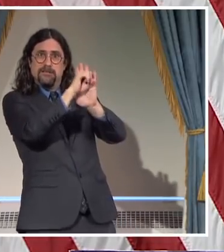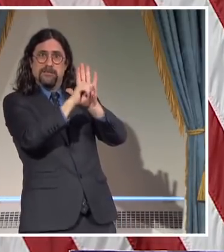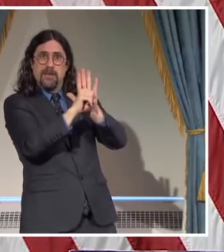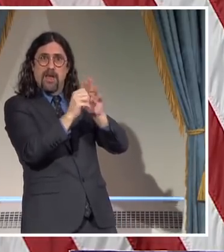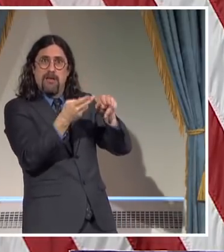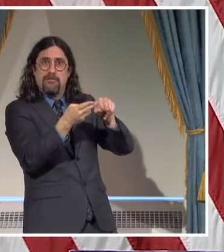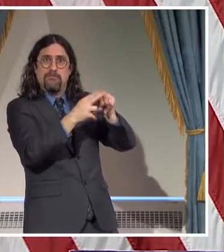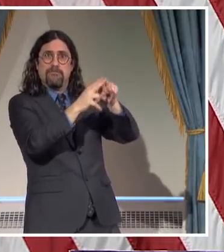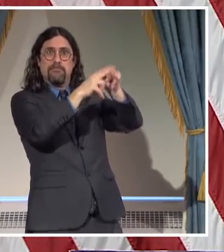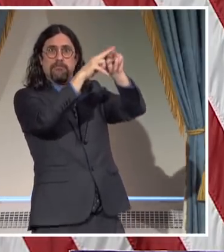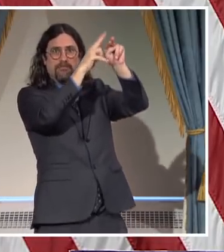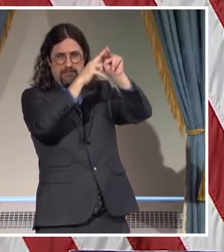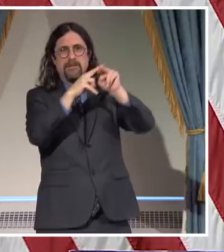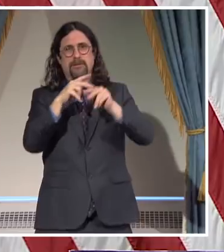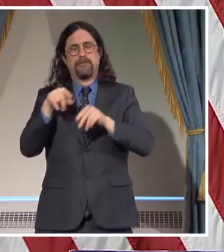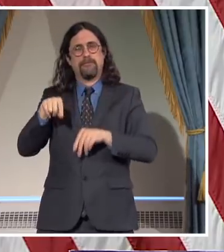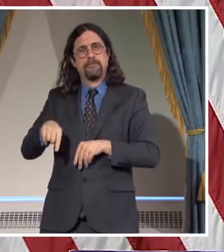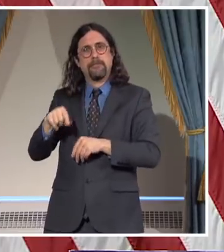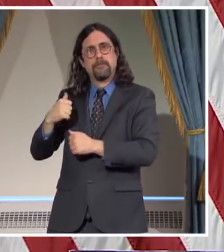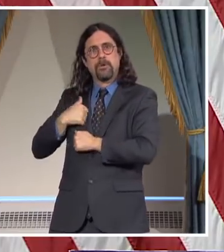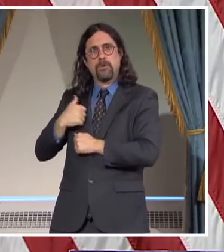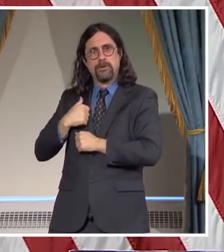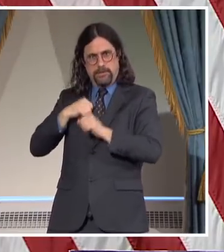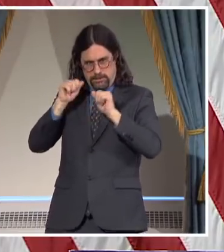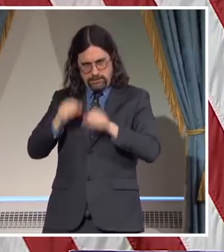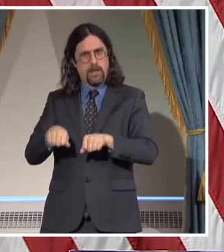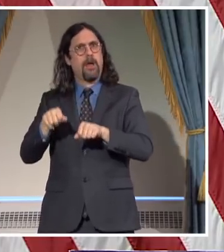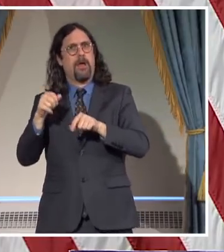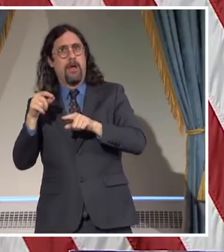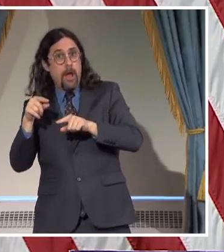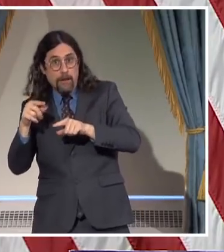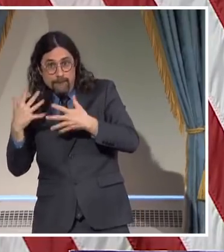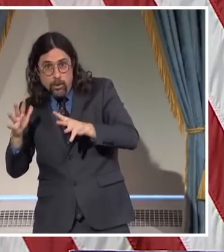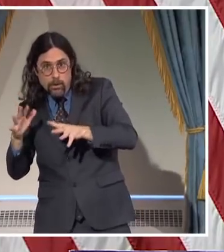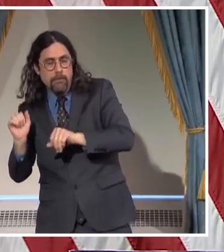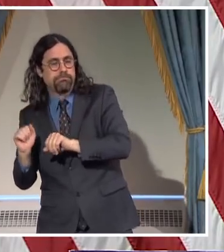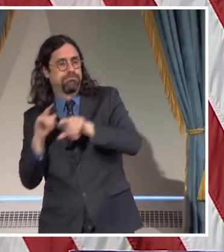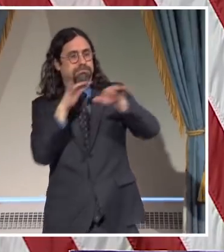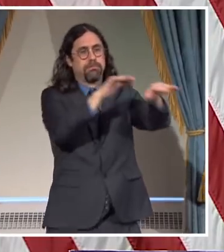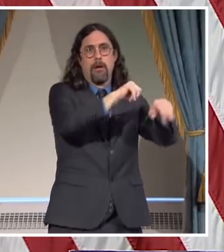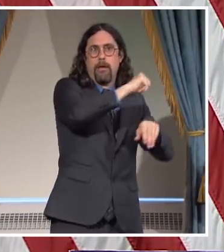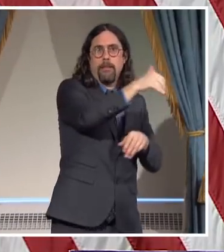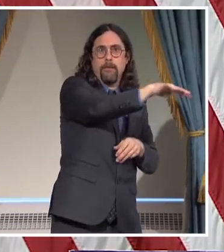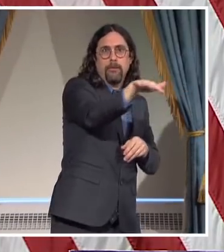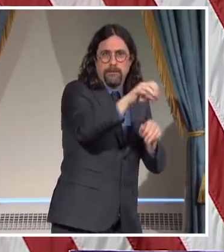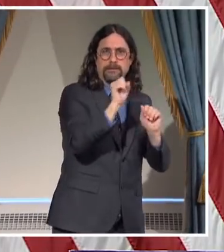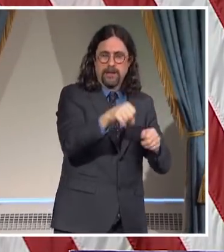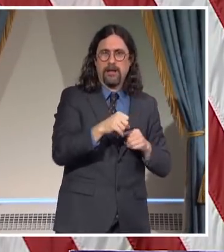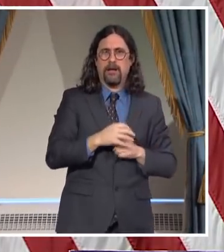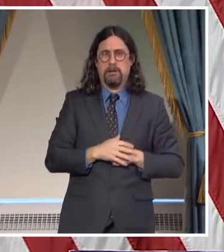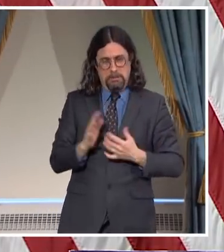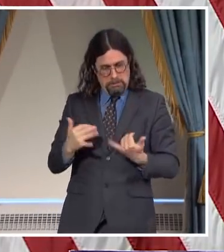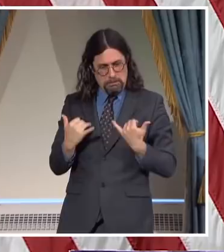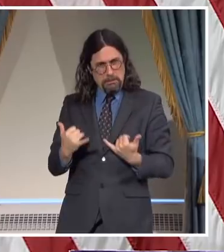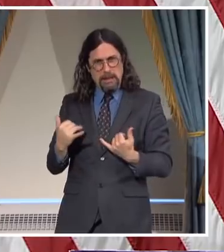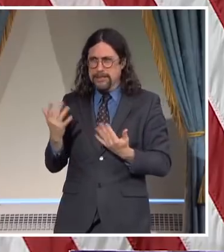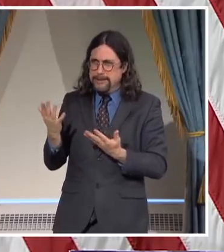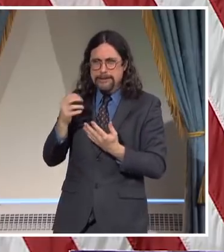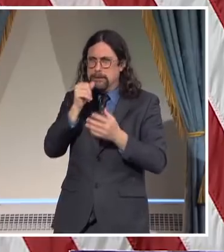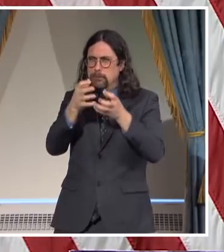time. The only way we have a guarantee is with the active presence of the United States military.